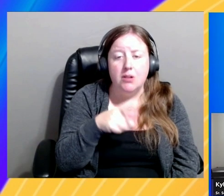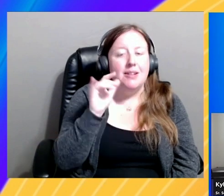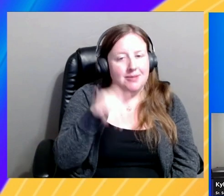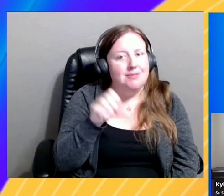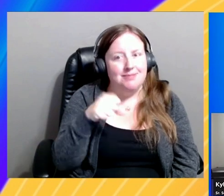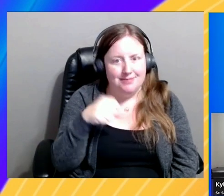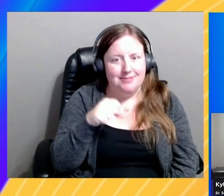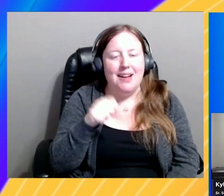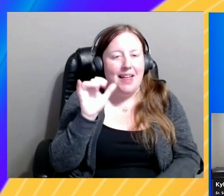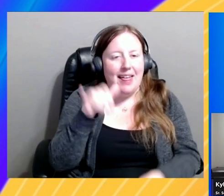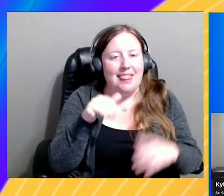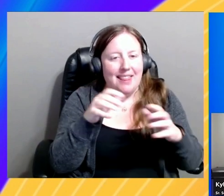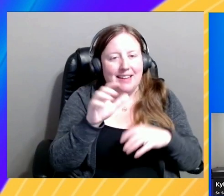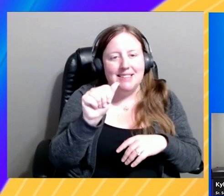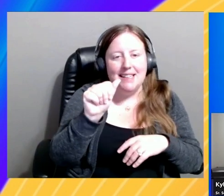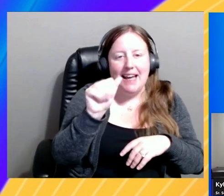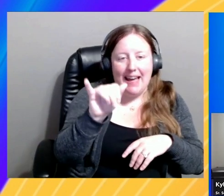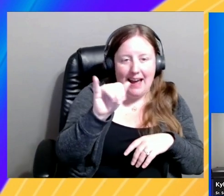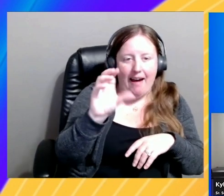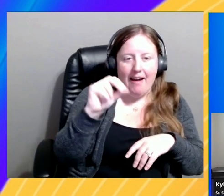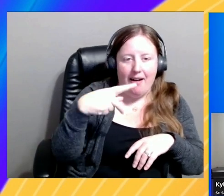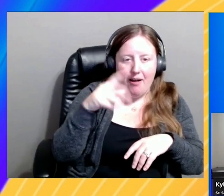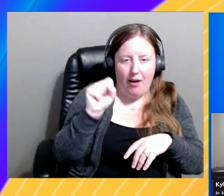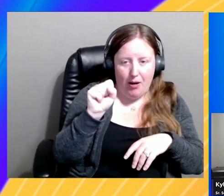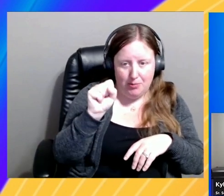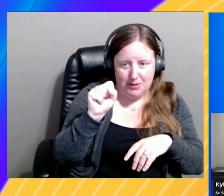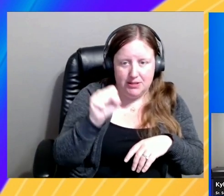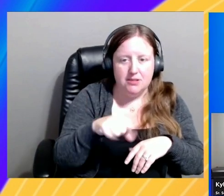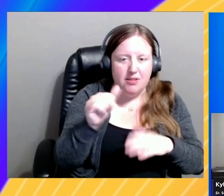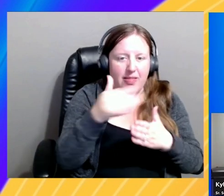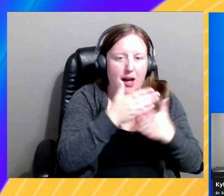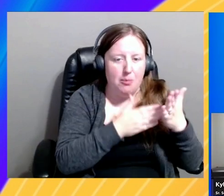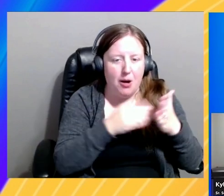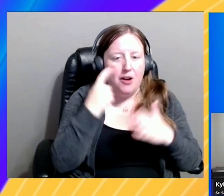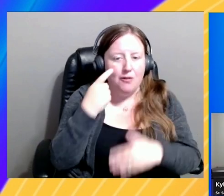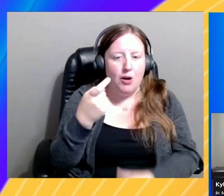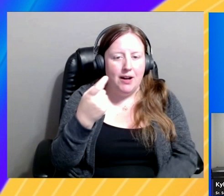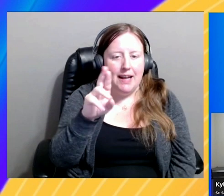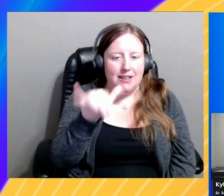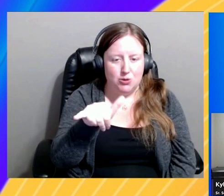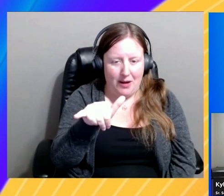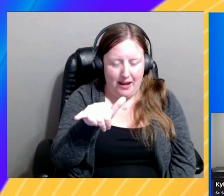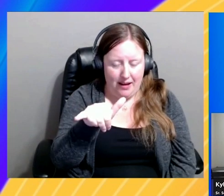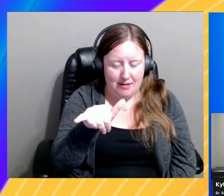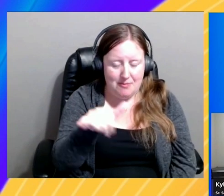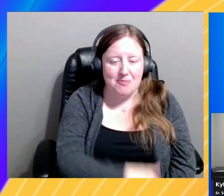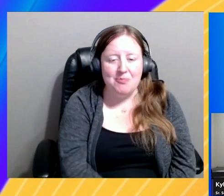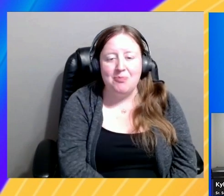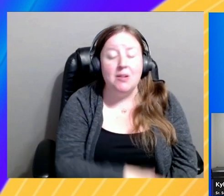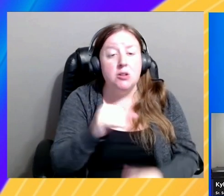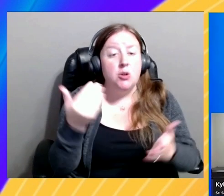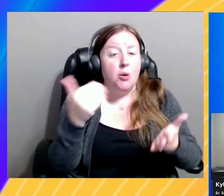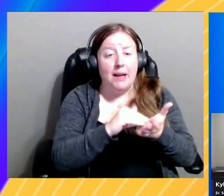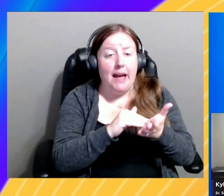be the AIOps Okay. section of X-ray, right? So this is again